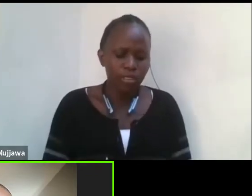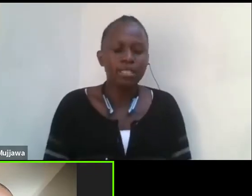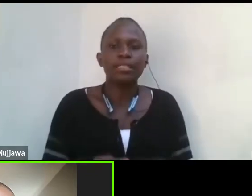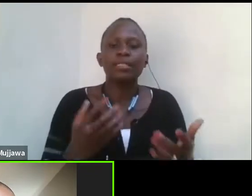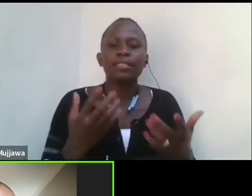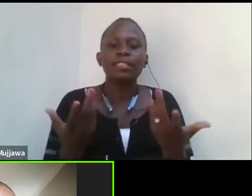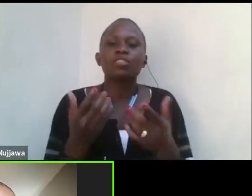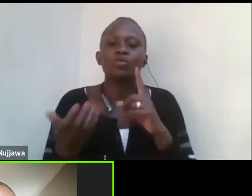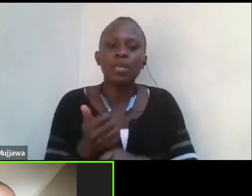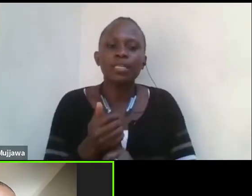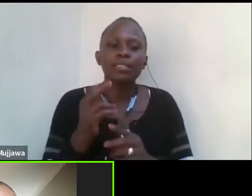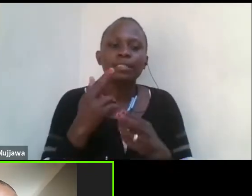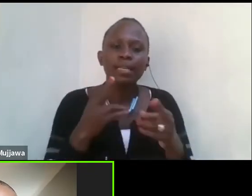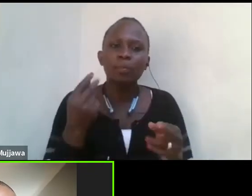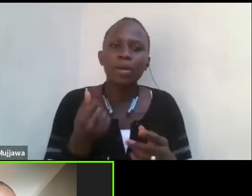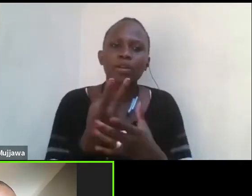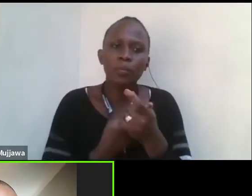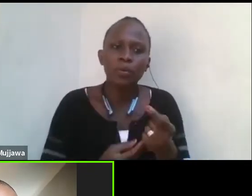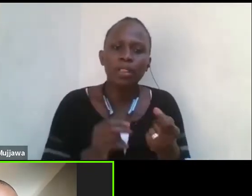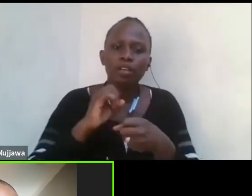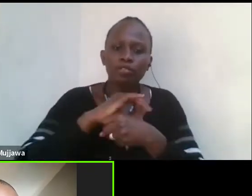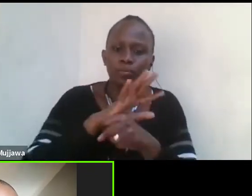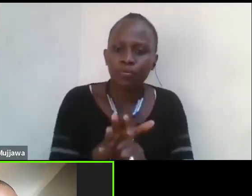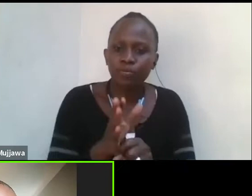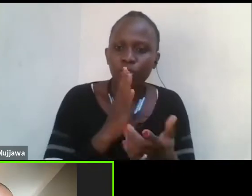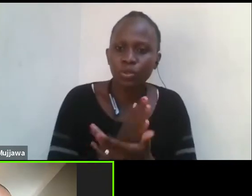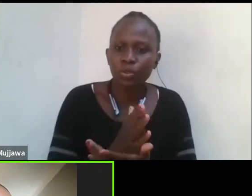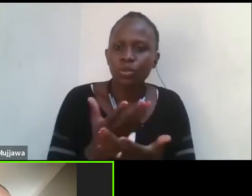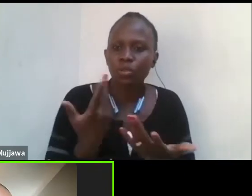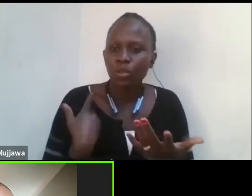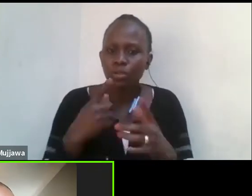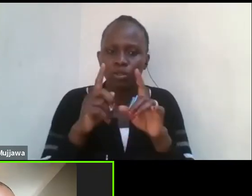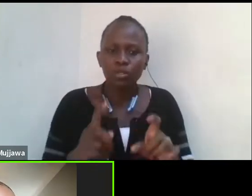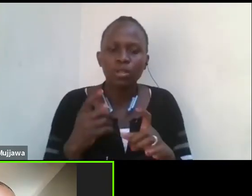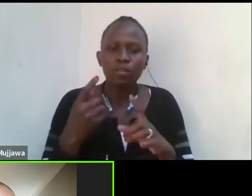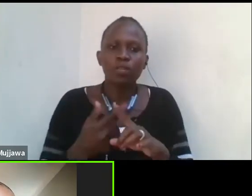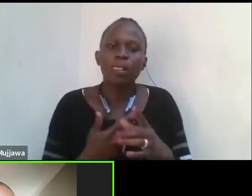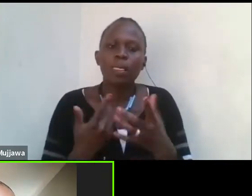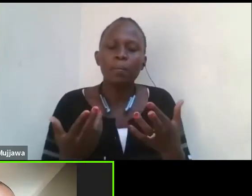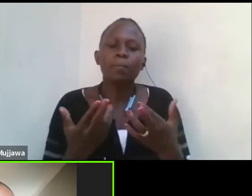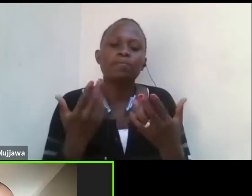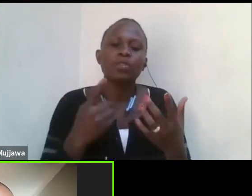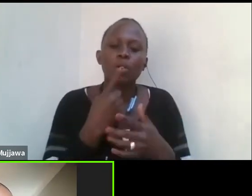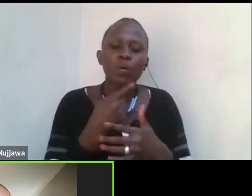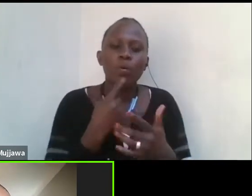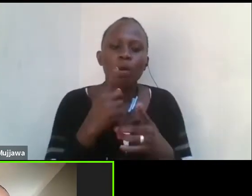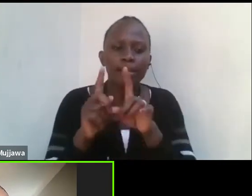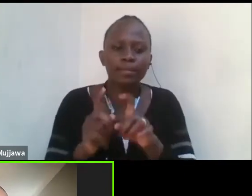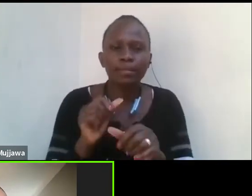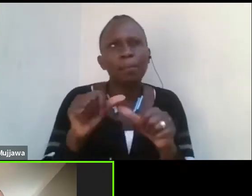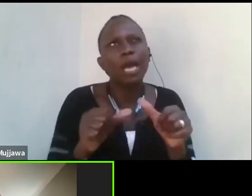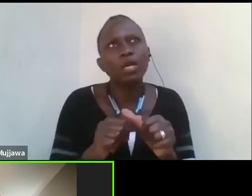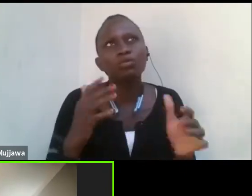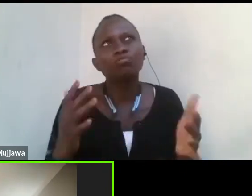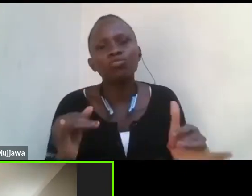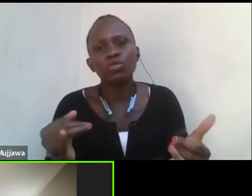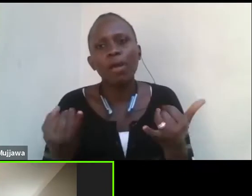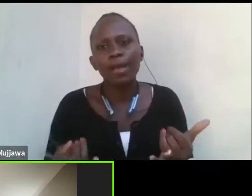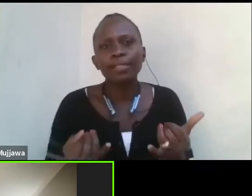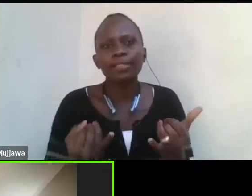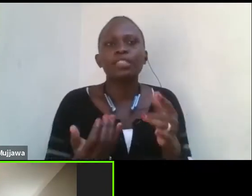capital post-COVID? Daniel did reference that question from Dennis Ashawa, who is asking about trying to get capital